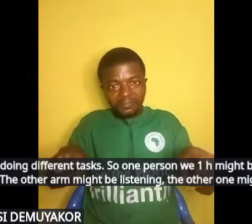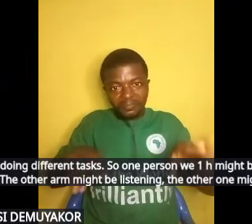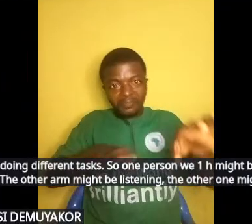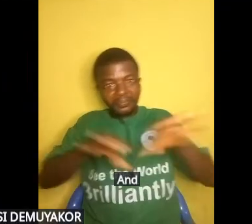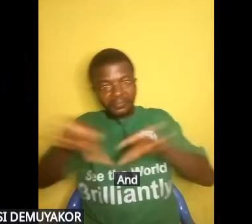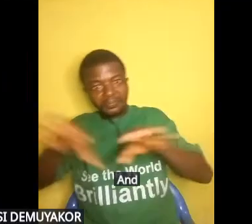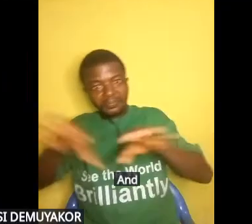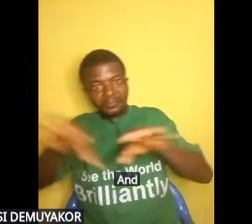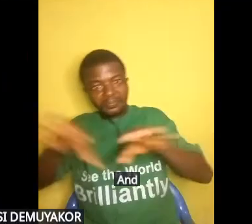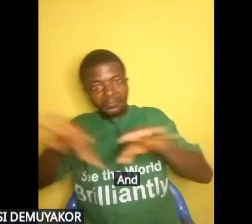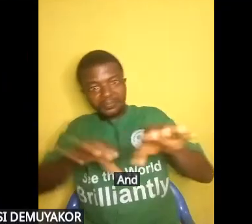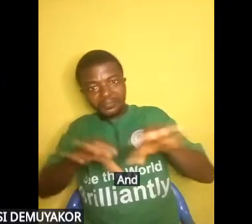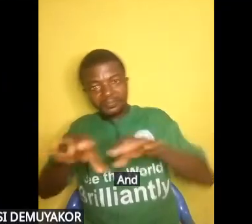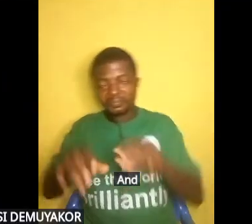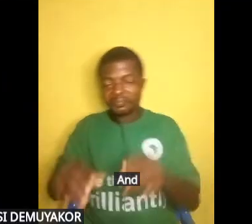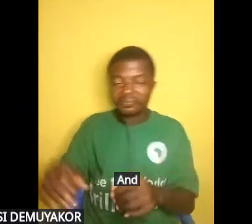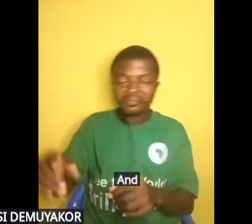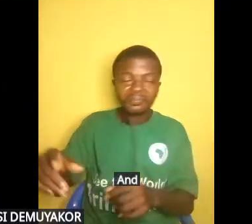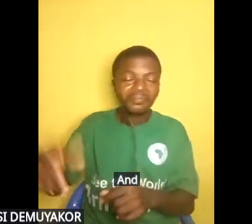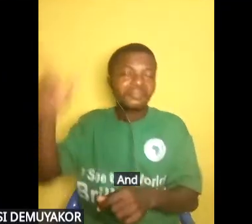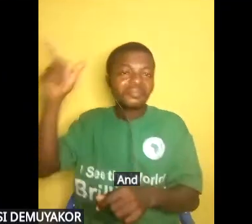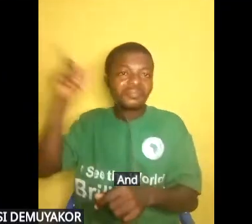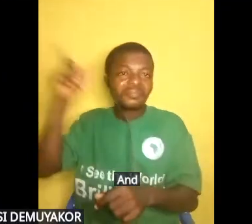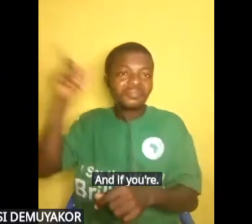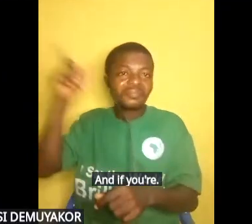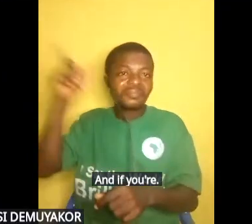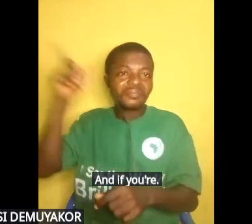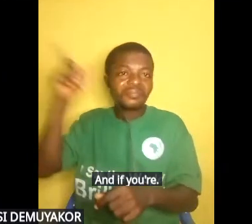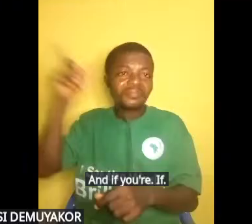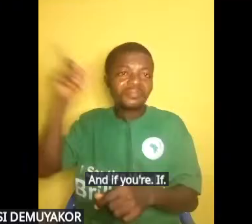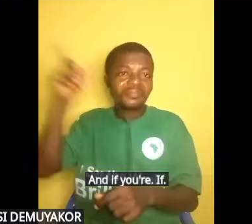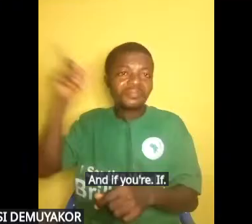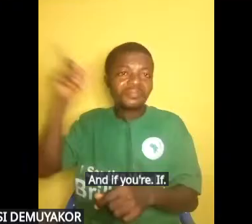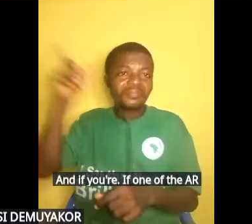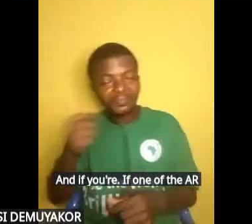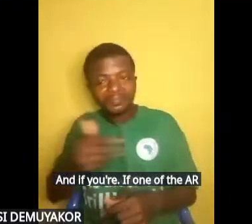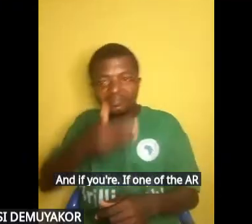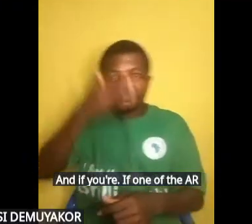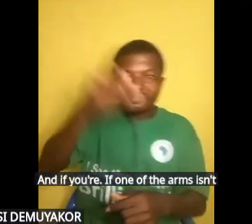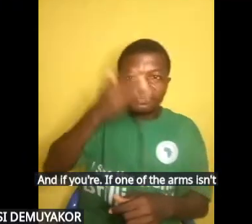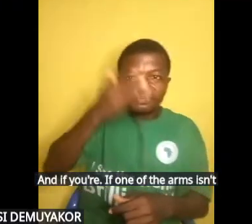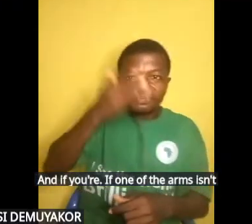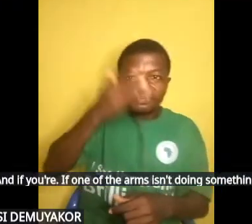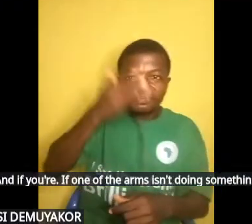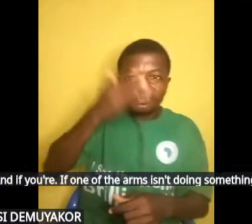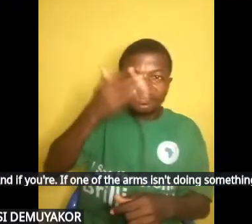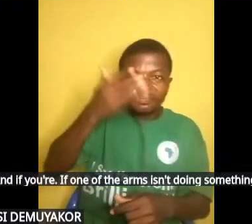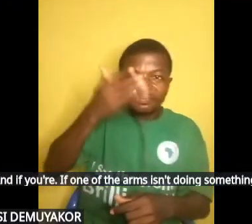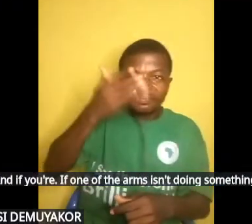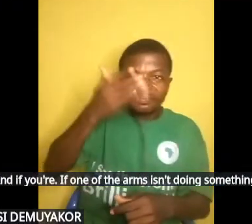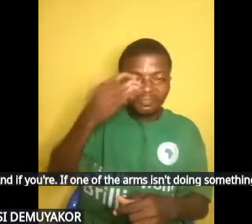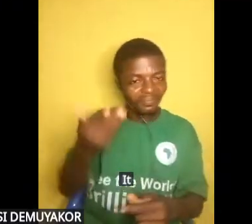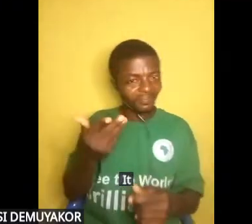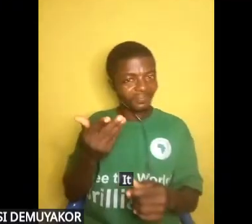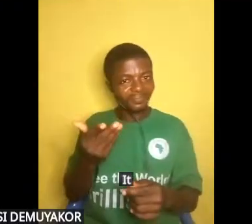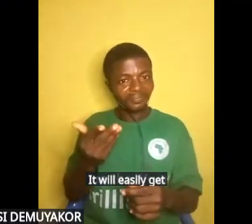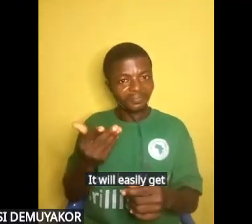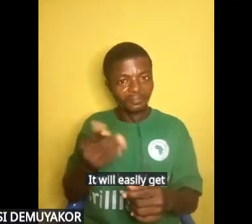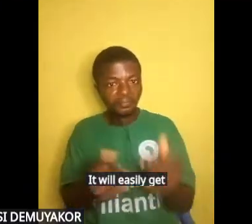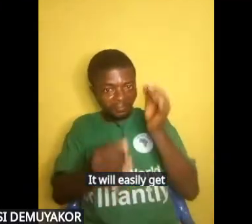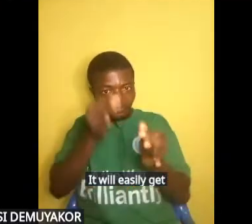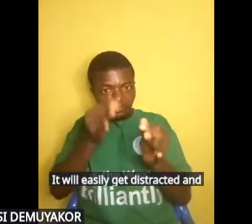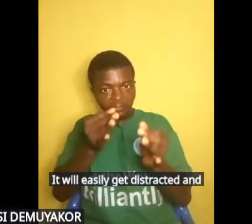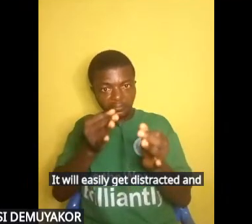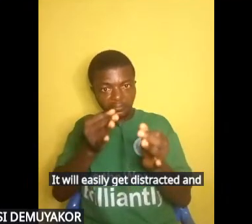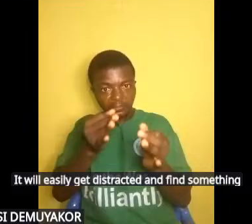And if one of the arms isn't doing something, it will easily get distracted and find